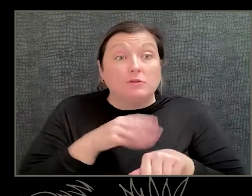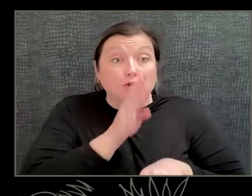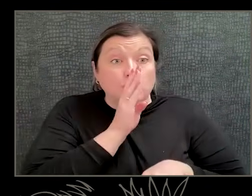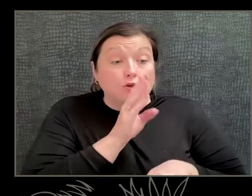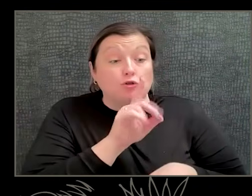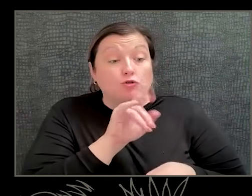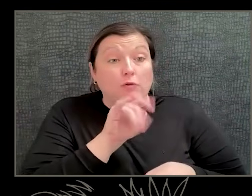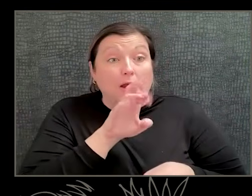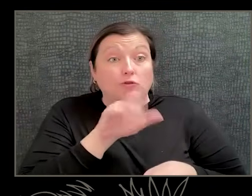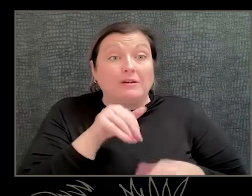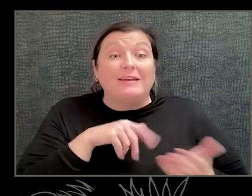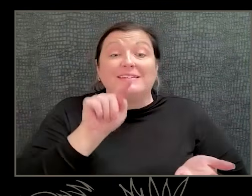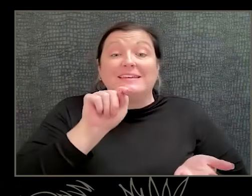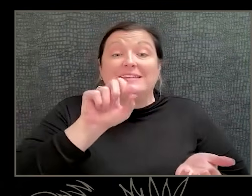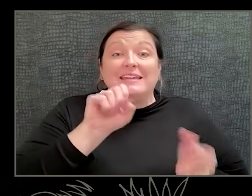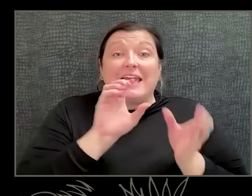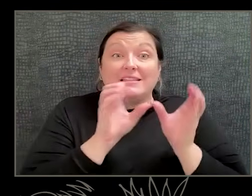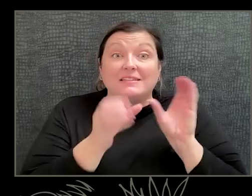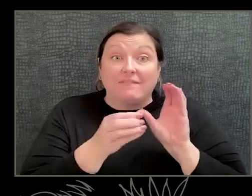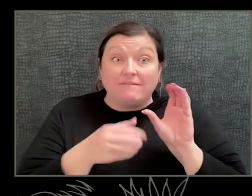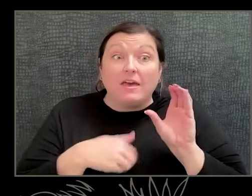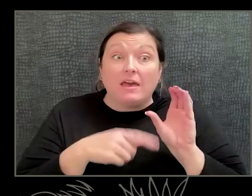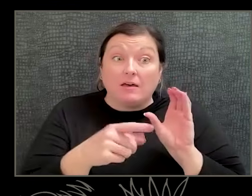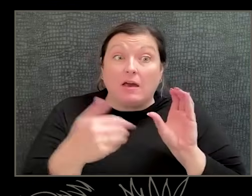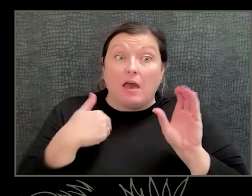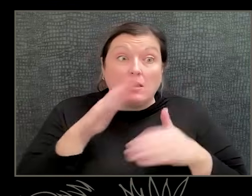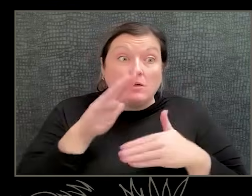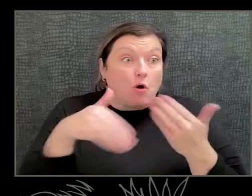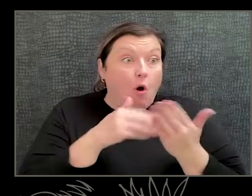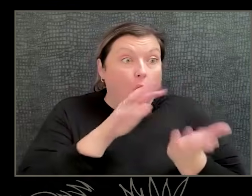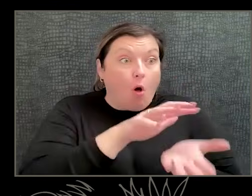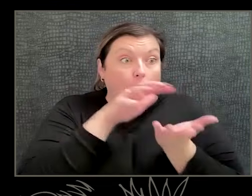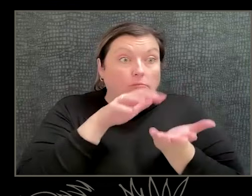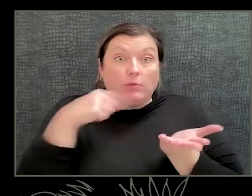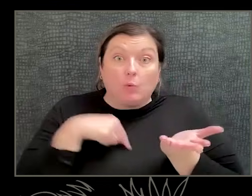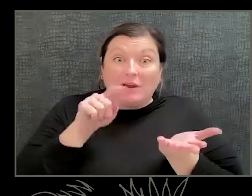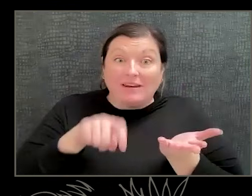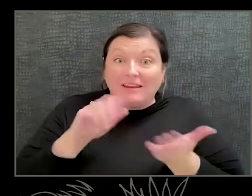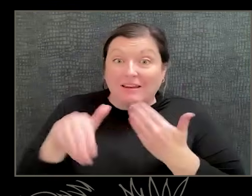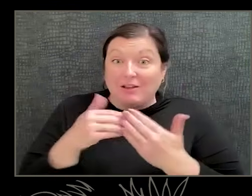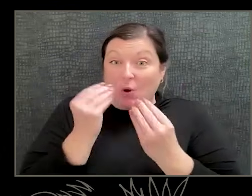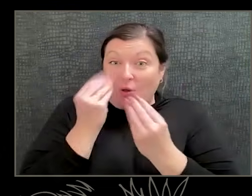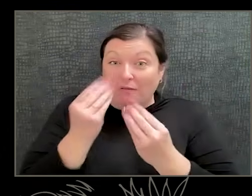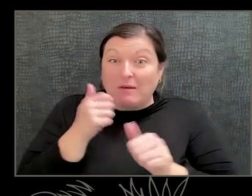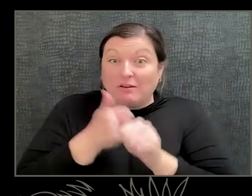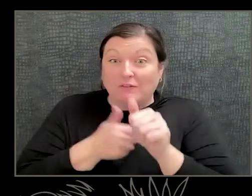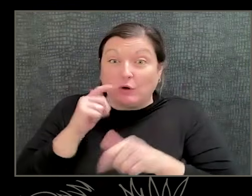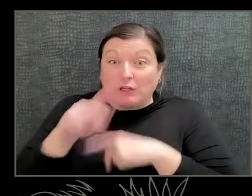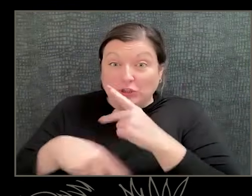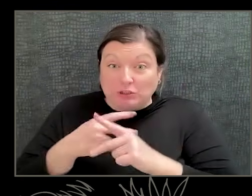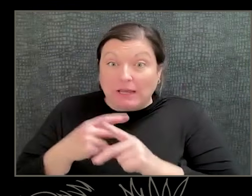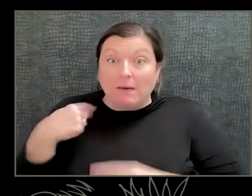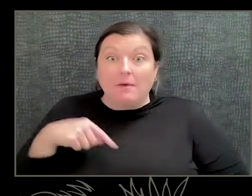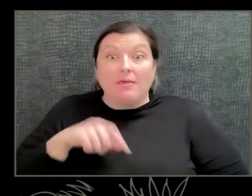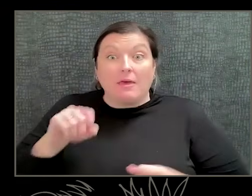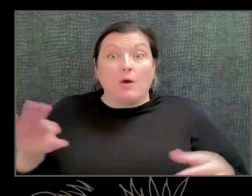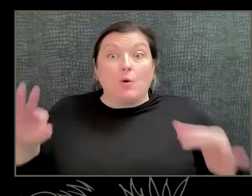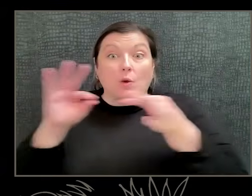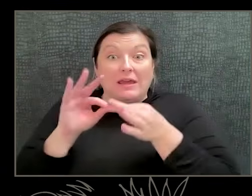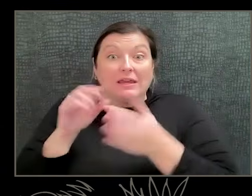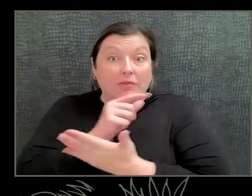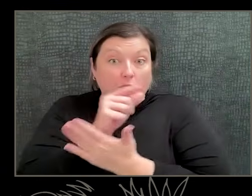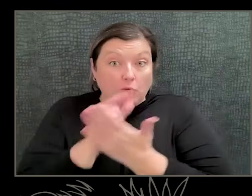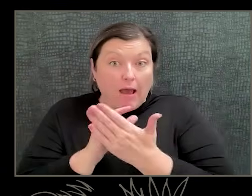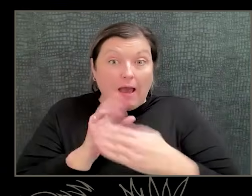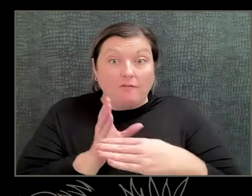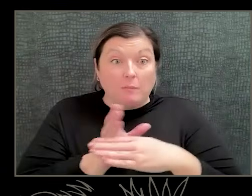project already has all the type information that we could need. It already has all the information for every single type, and then we can connect the graph